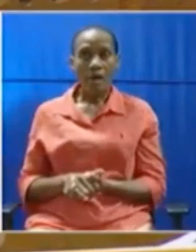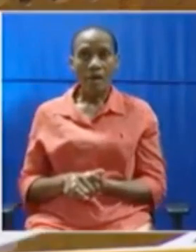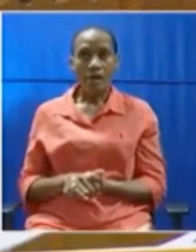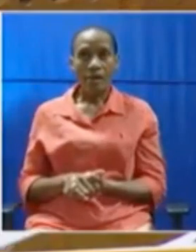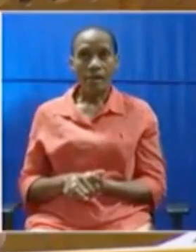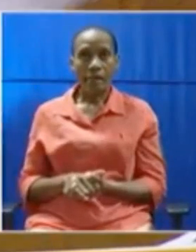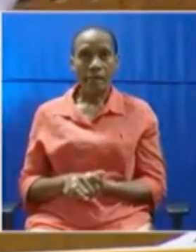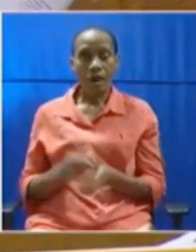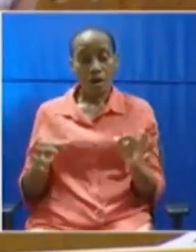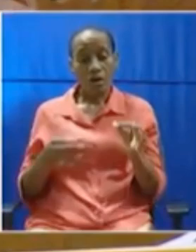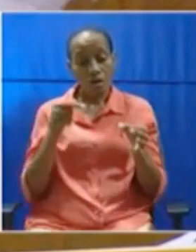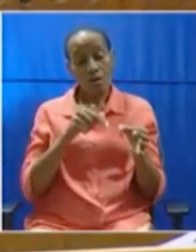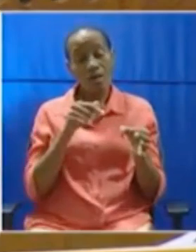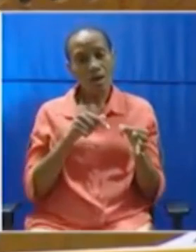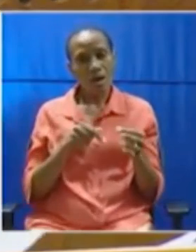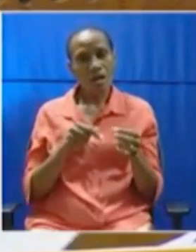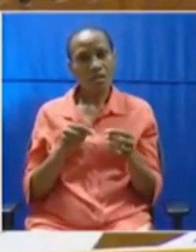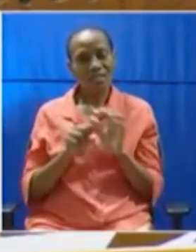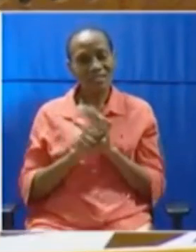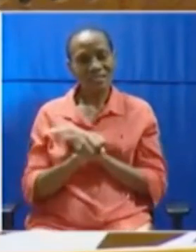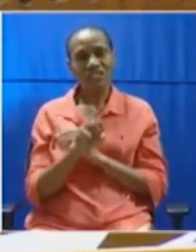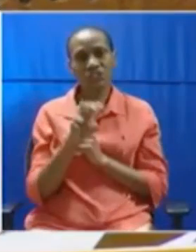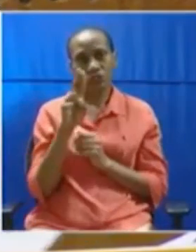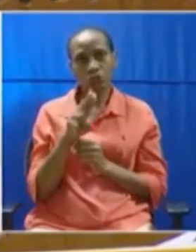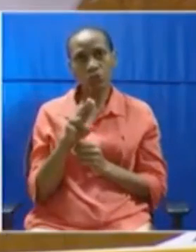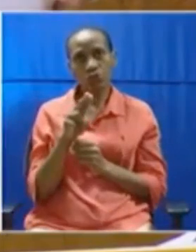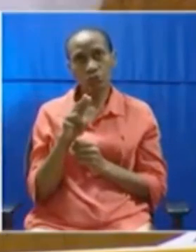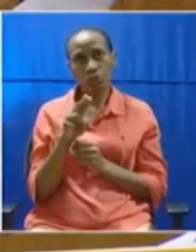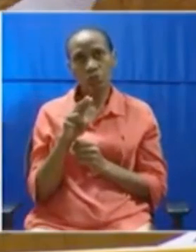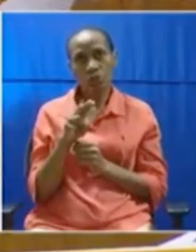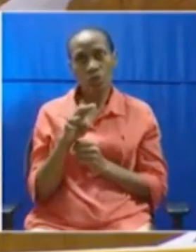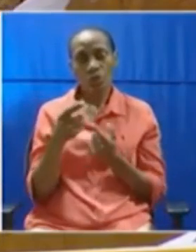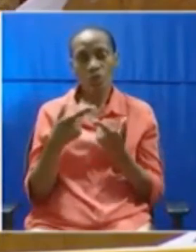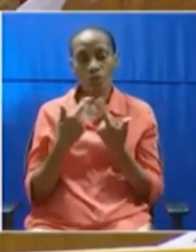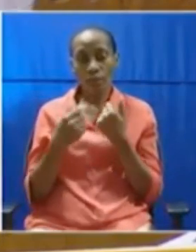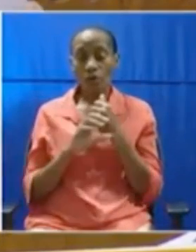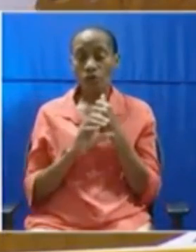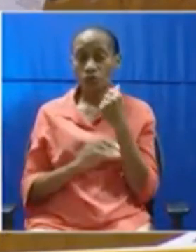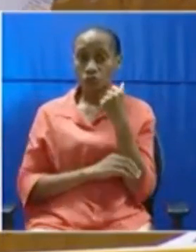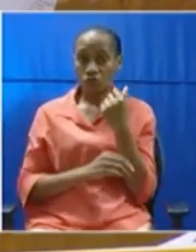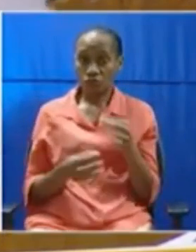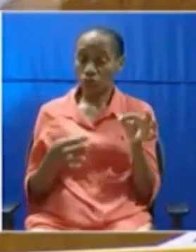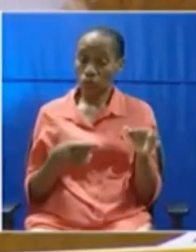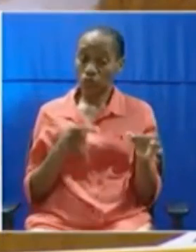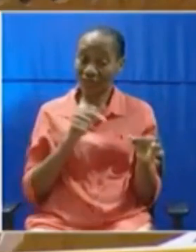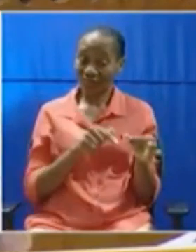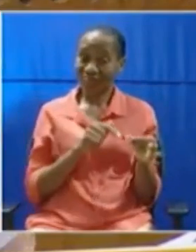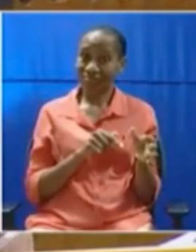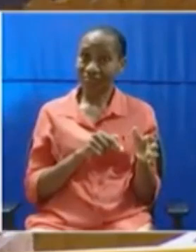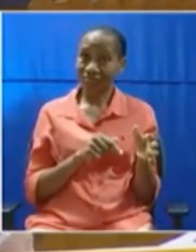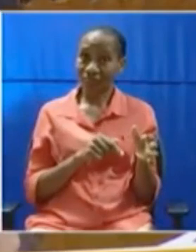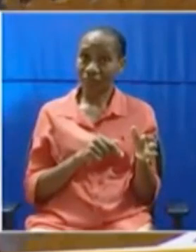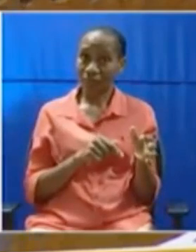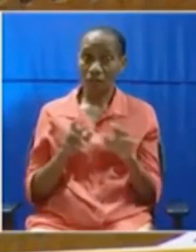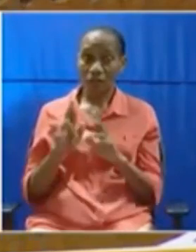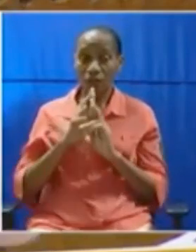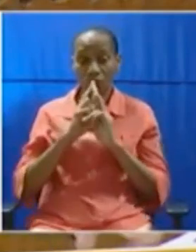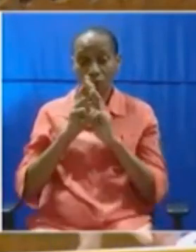very serious issues. It deals with Section 206 of our Constitution. This document, to date, has not been answered.